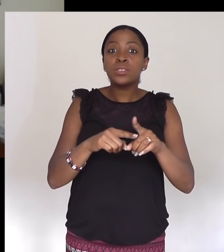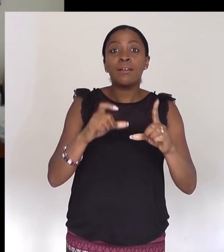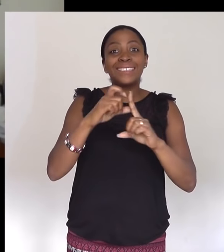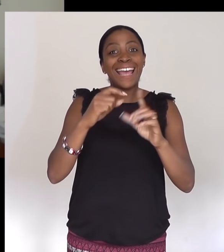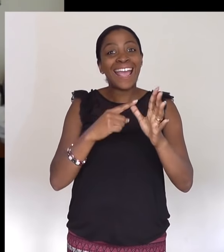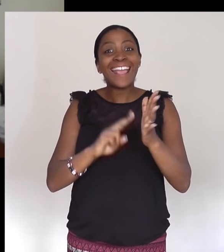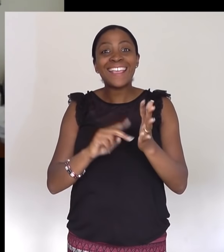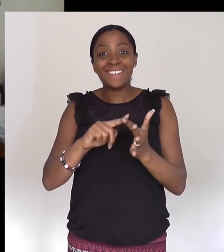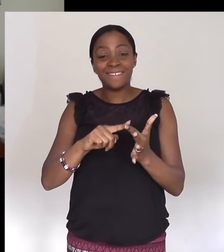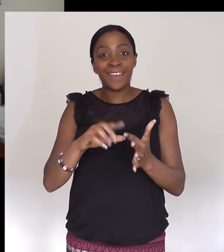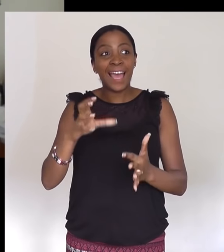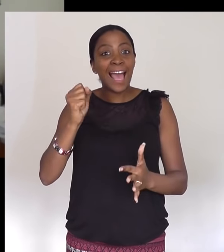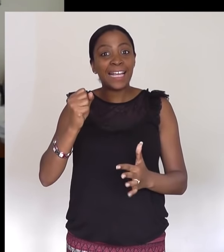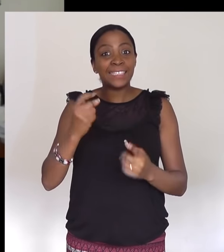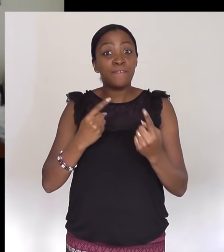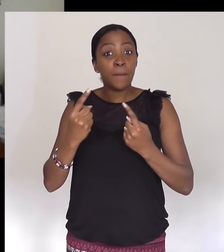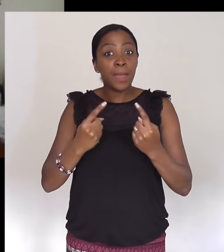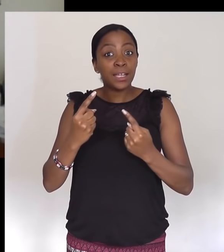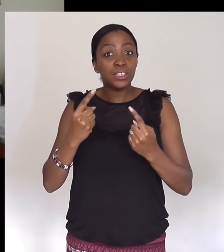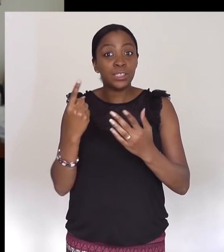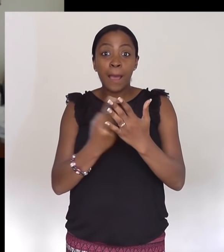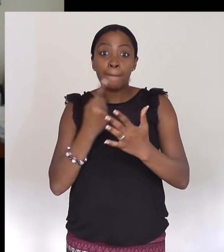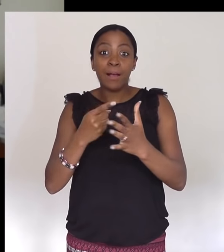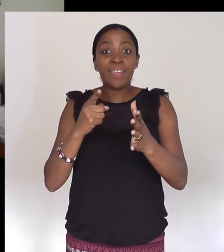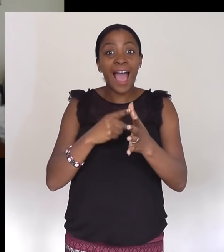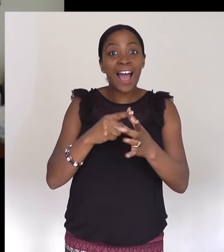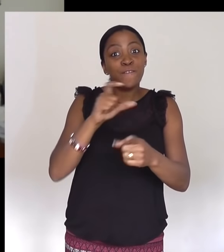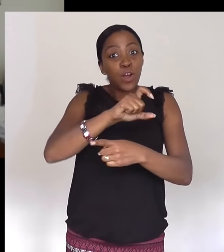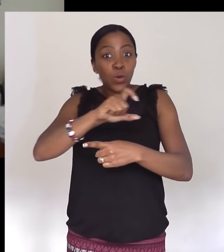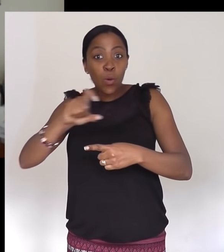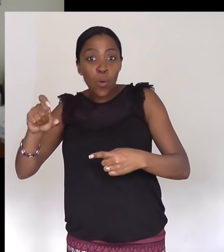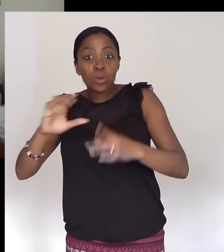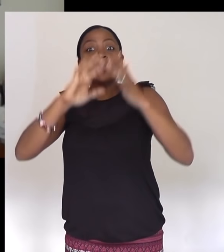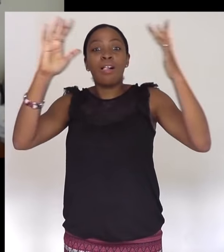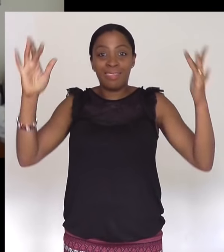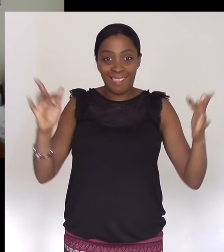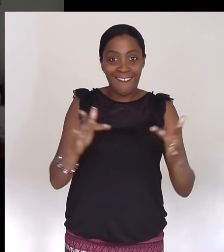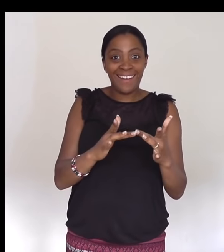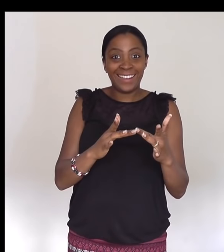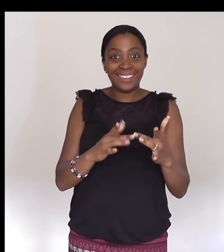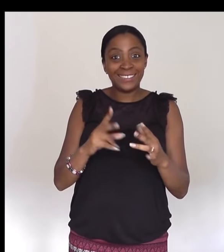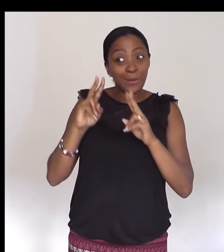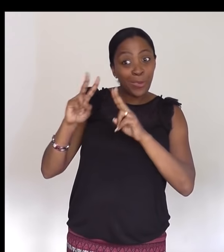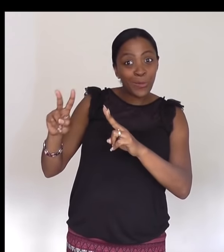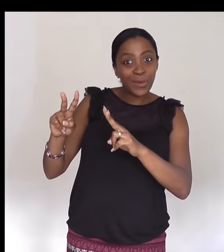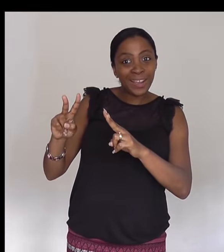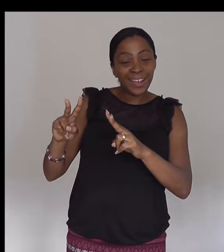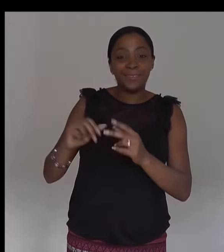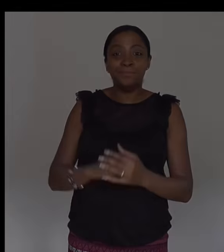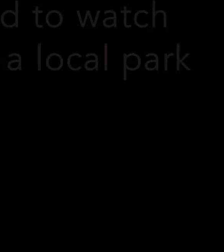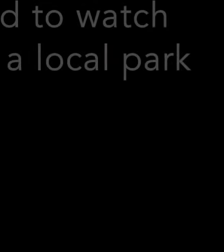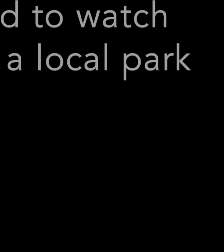talking about our forthcoming Alpha course online. So please check this out now.